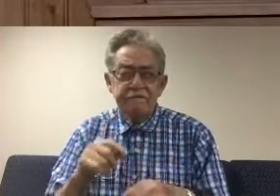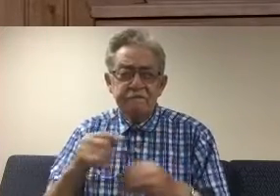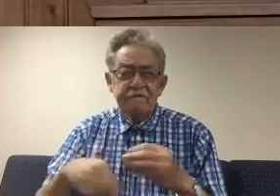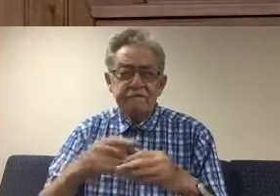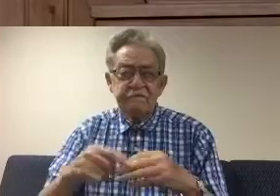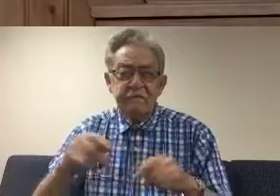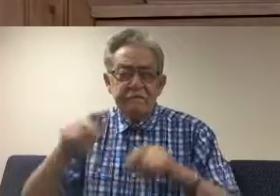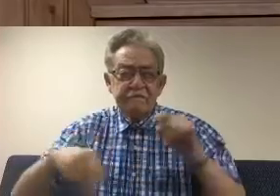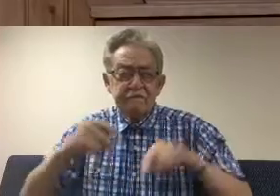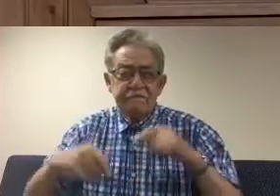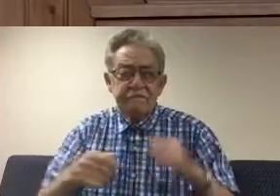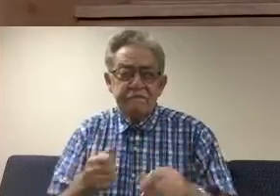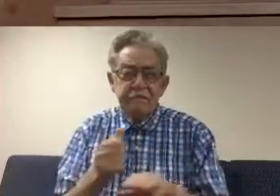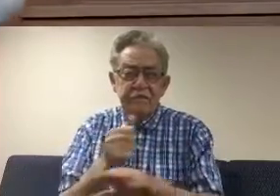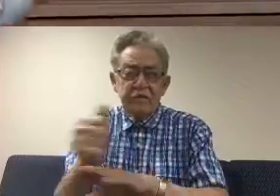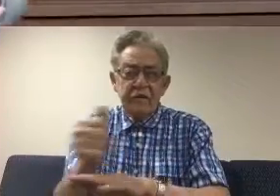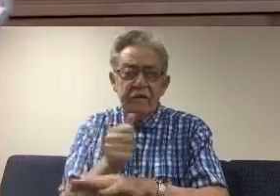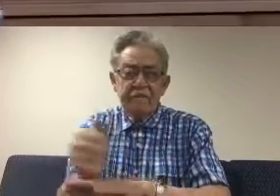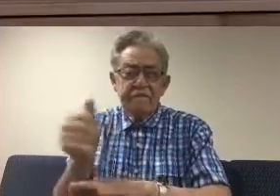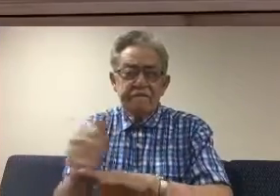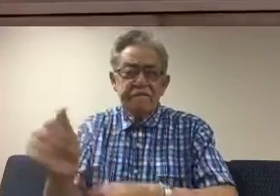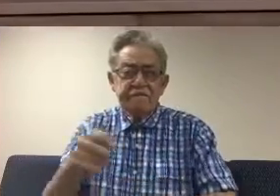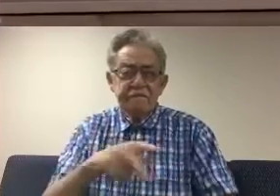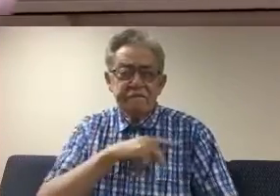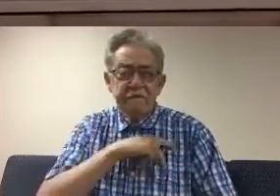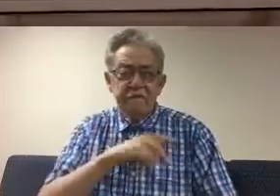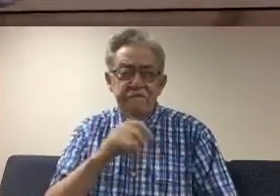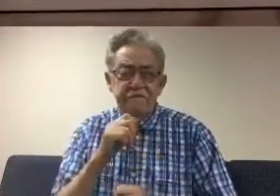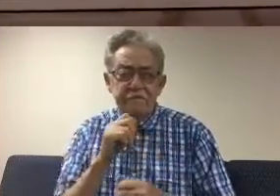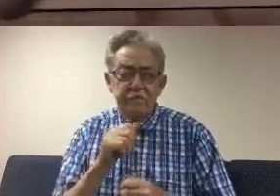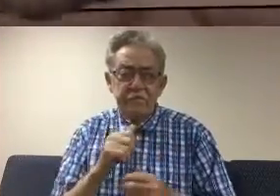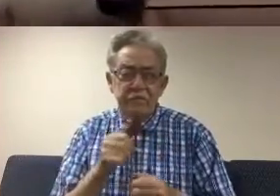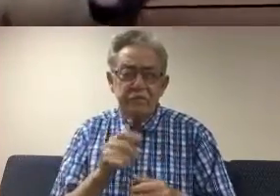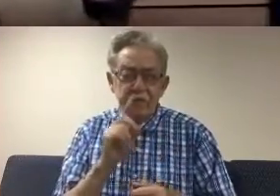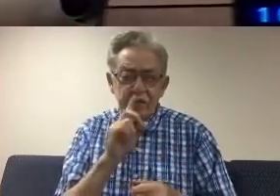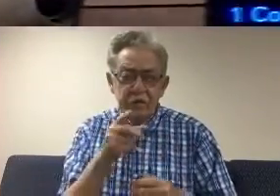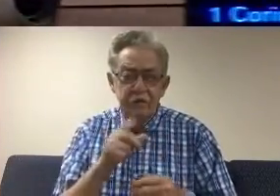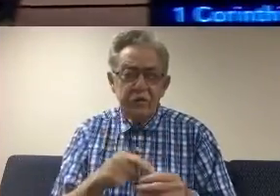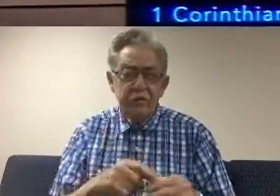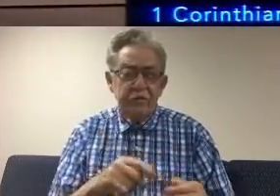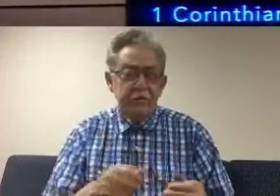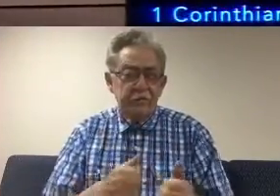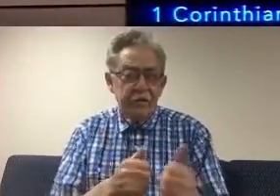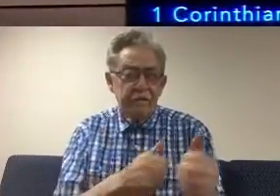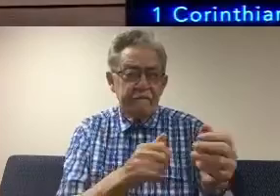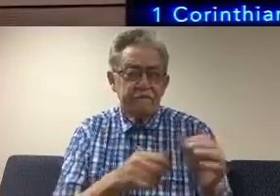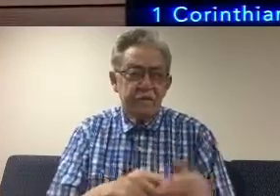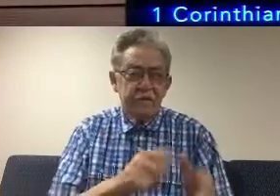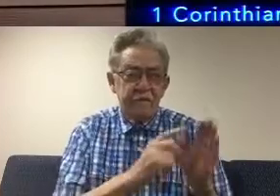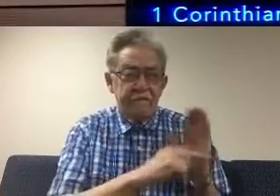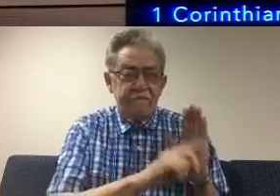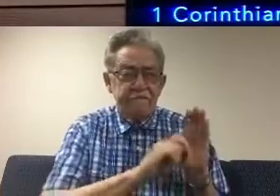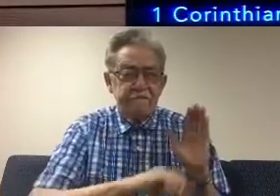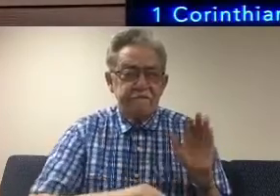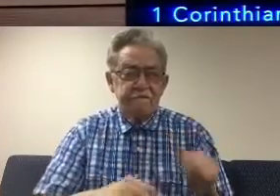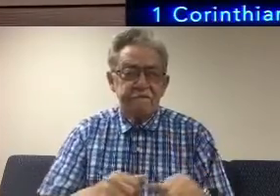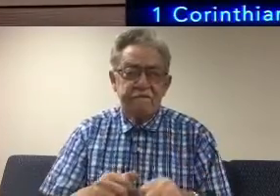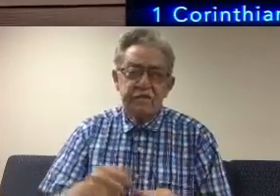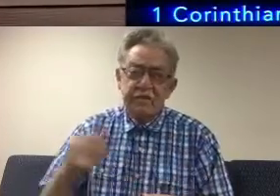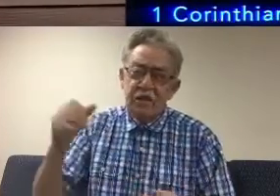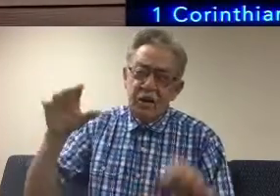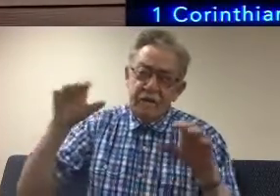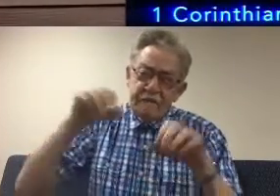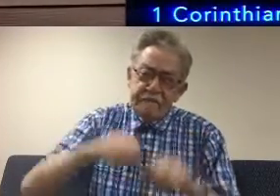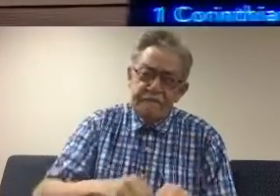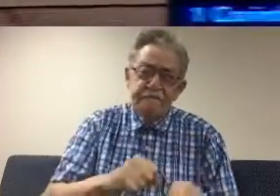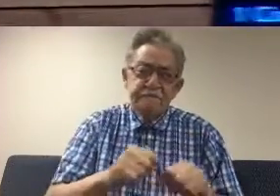accusing Paul of whether or not he is a genuine follower or not. You know, they're trying to cancel Paul, all right? They're trying to shut him down. And